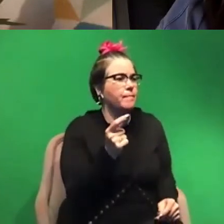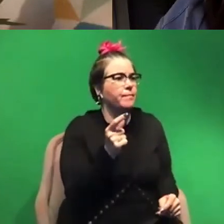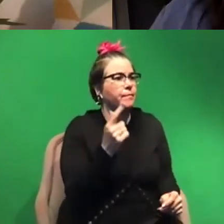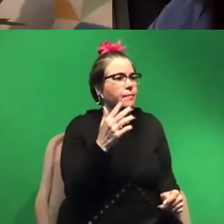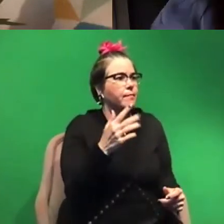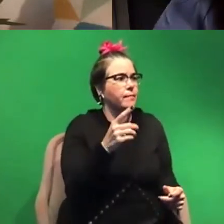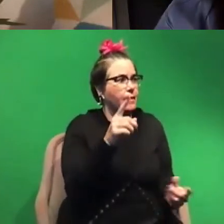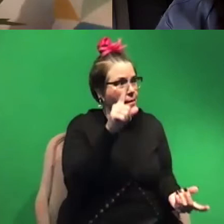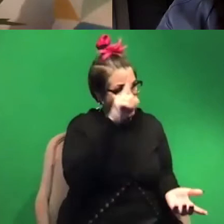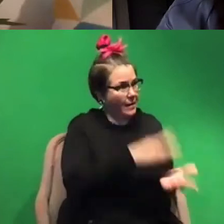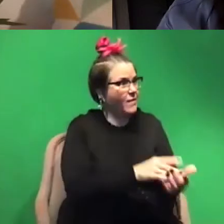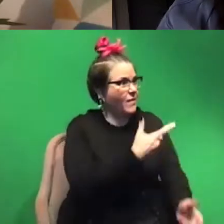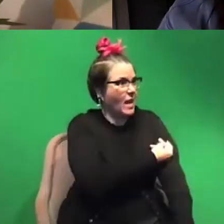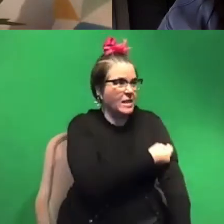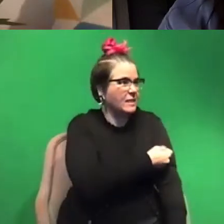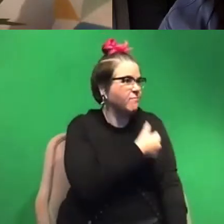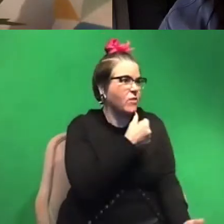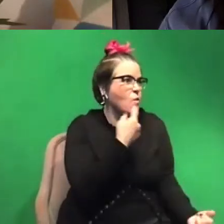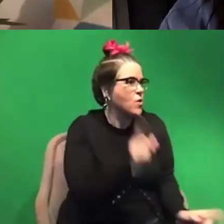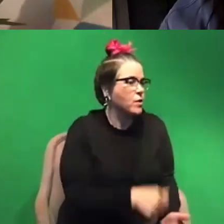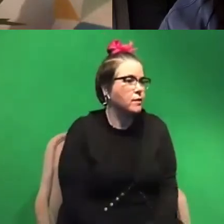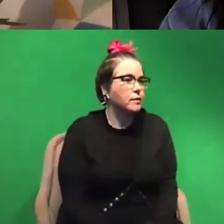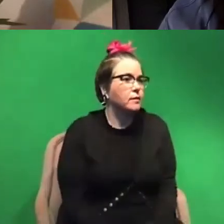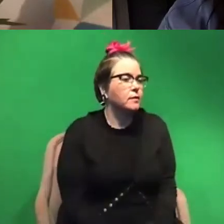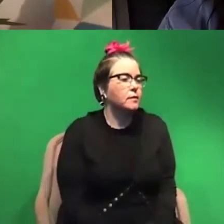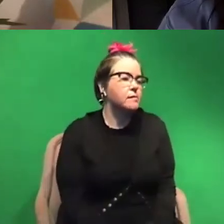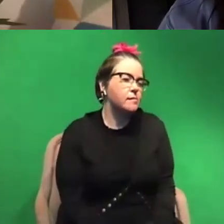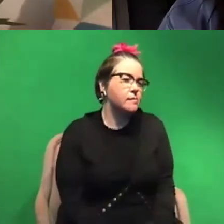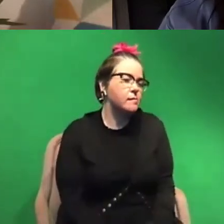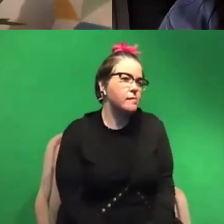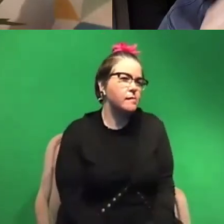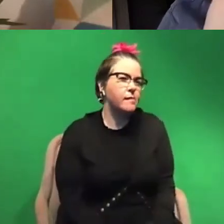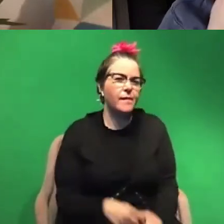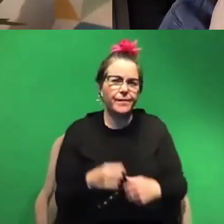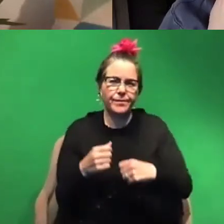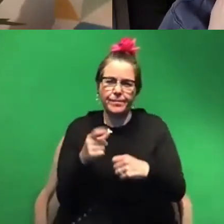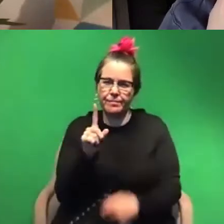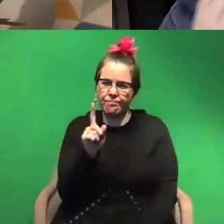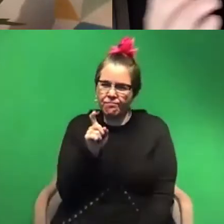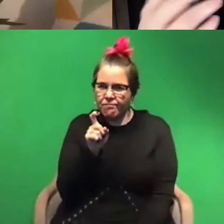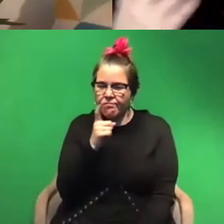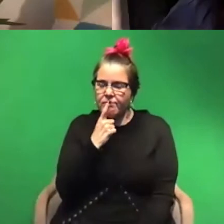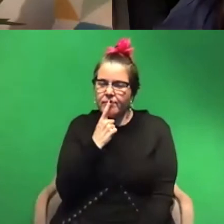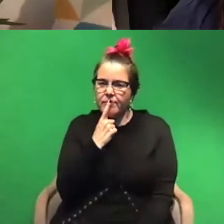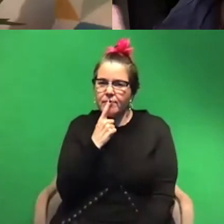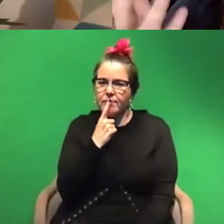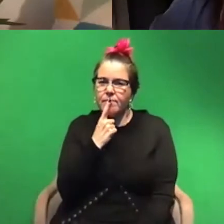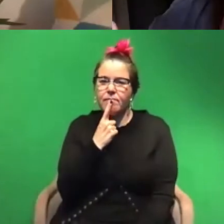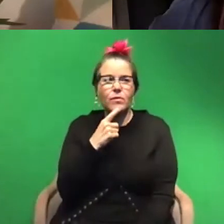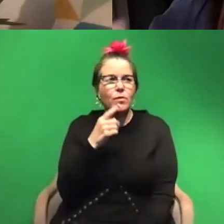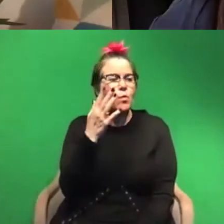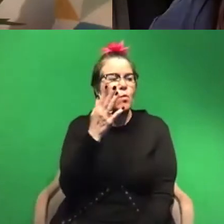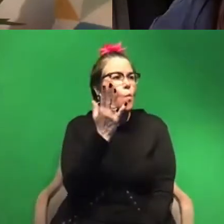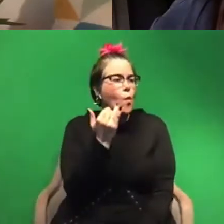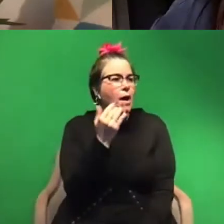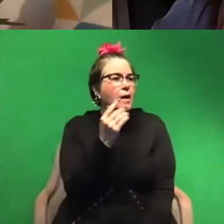work? Hmm. Is there a fundamental Just like why